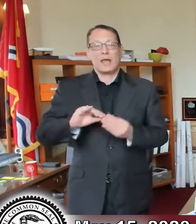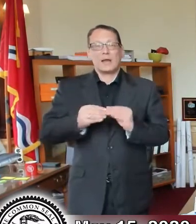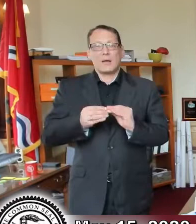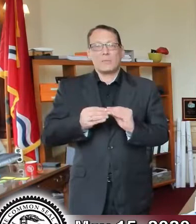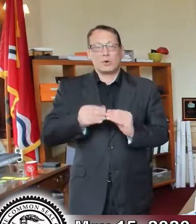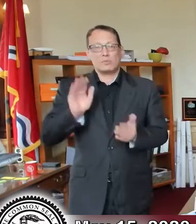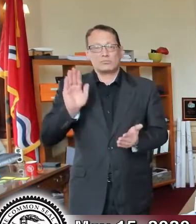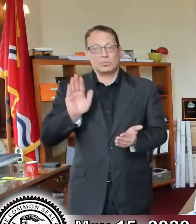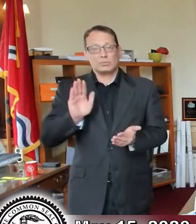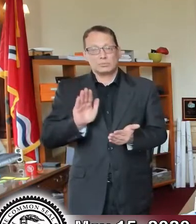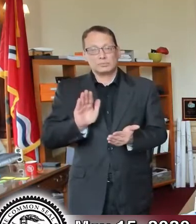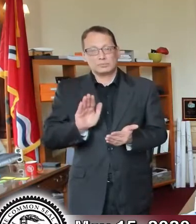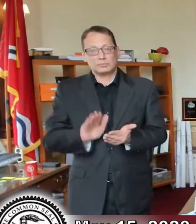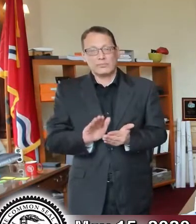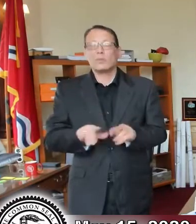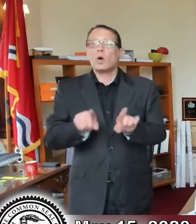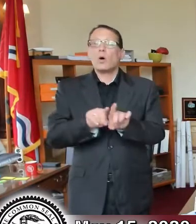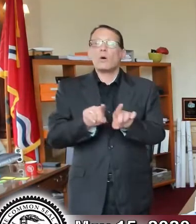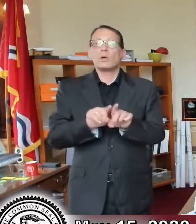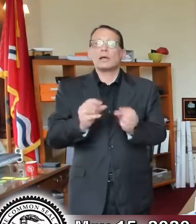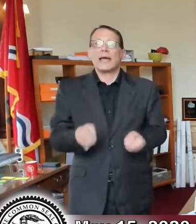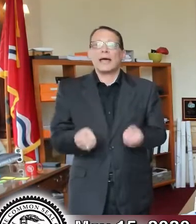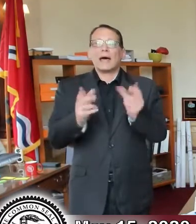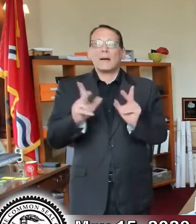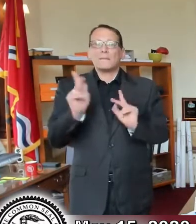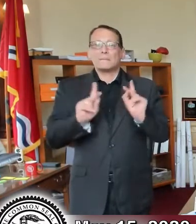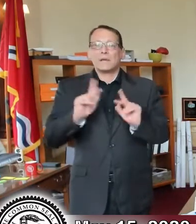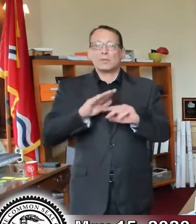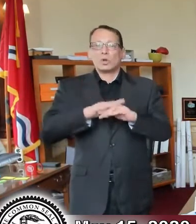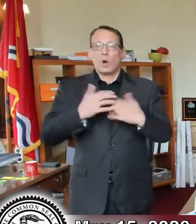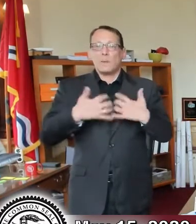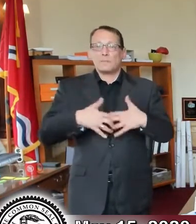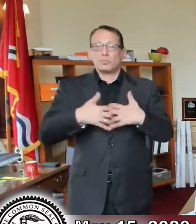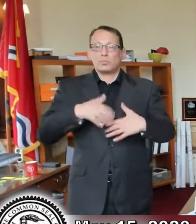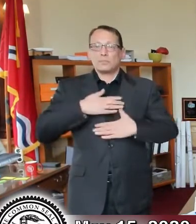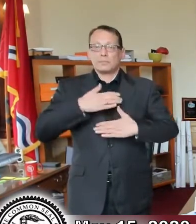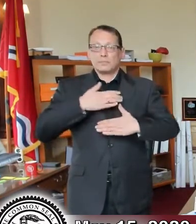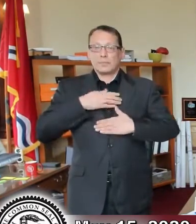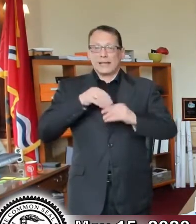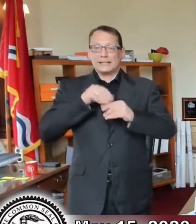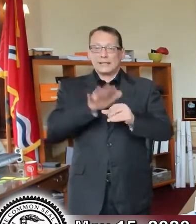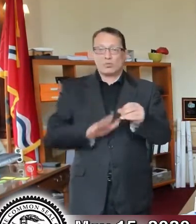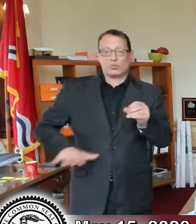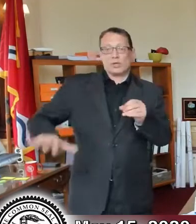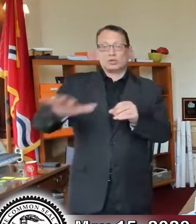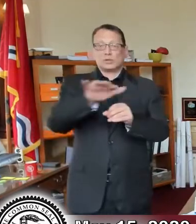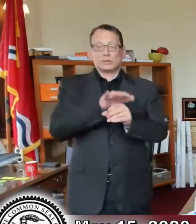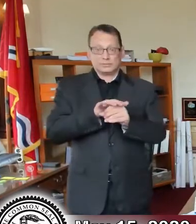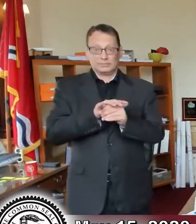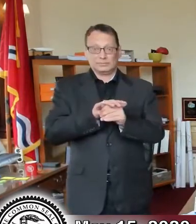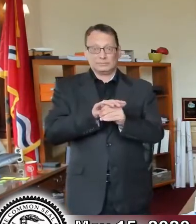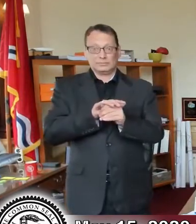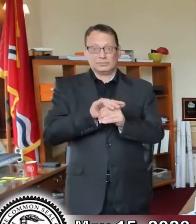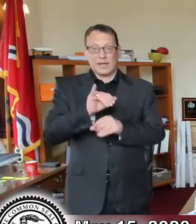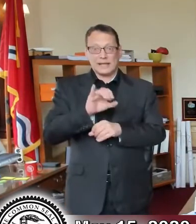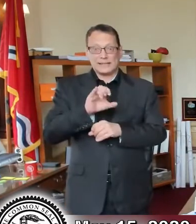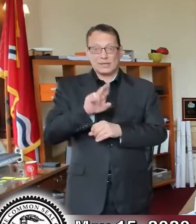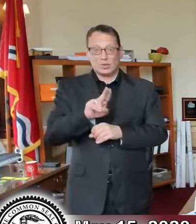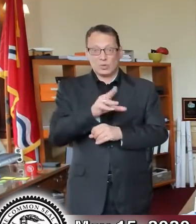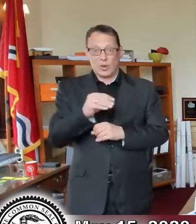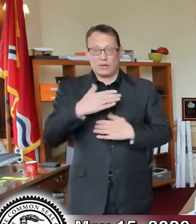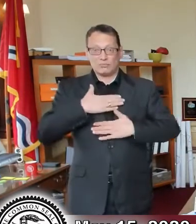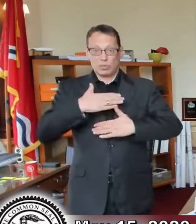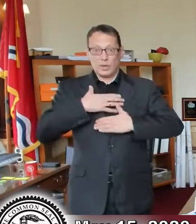coming down. And then the number of people on ventilators, and these numbers are in the region, the hospitalization, ICU, and